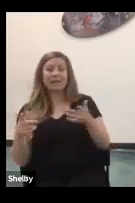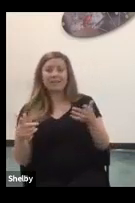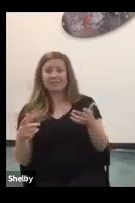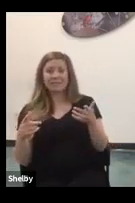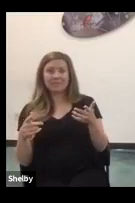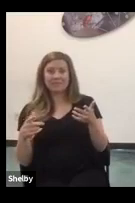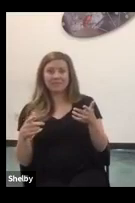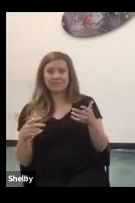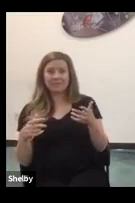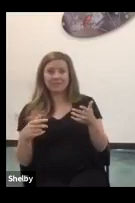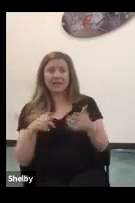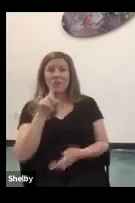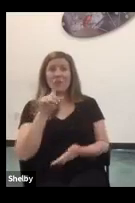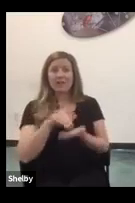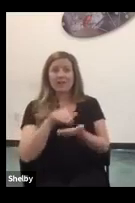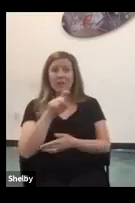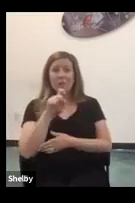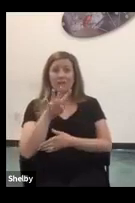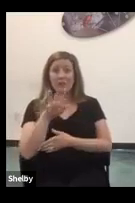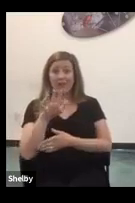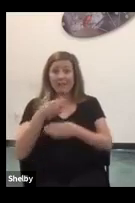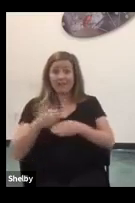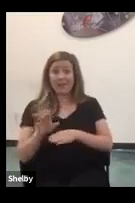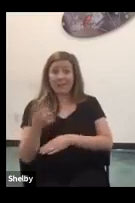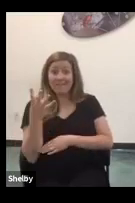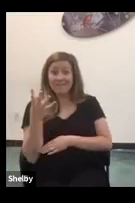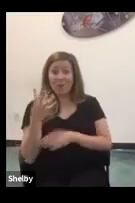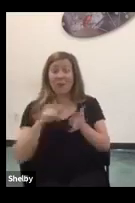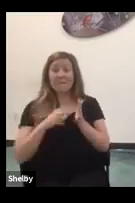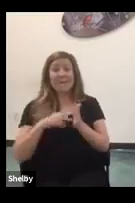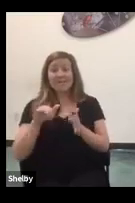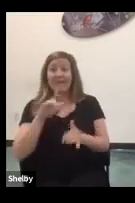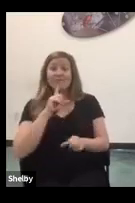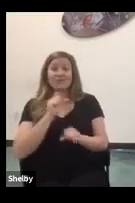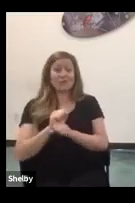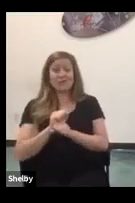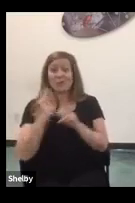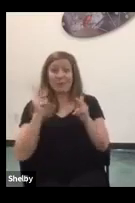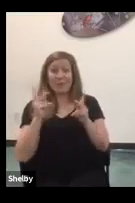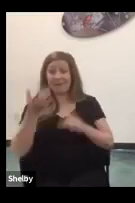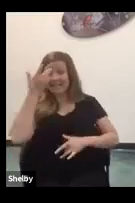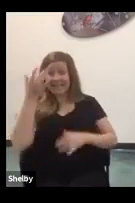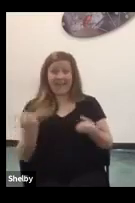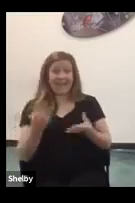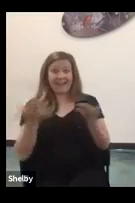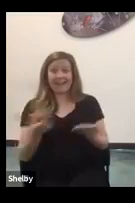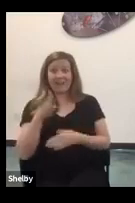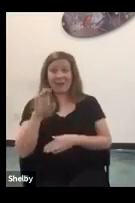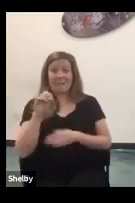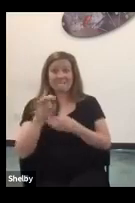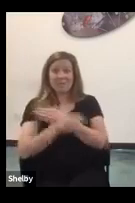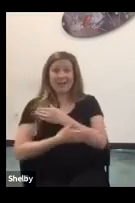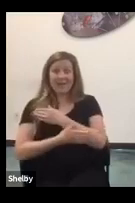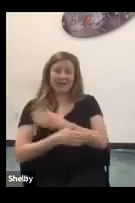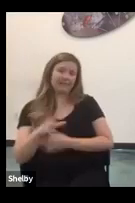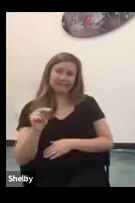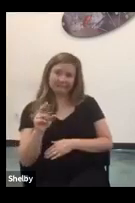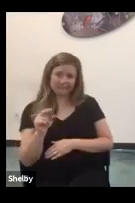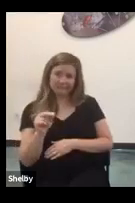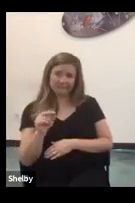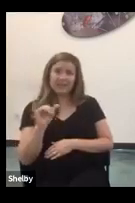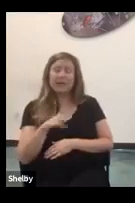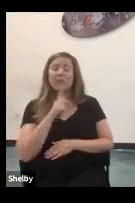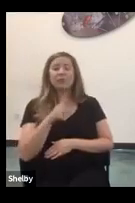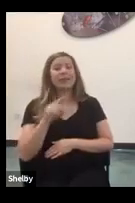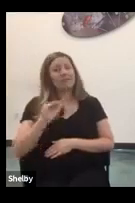by 1,145 and say that is true Boone County prevalence, though, because it is a sample that was at low